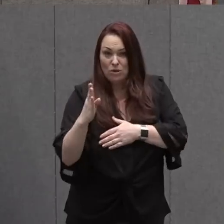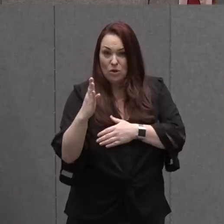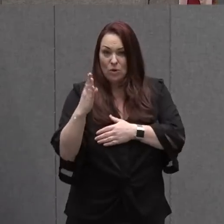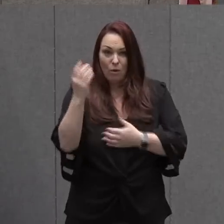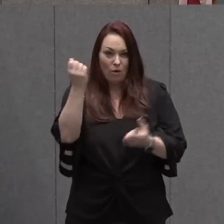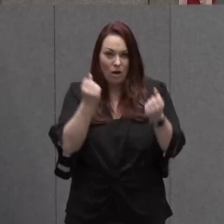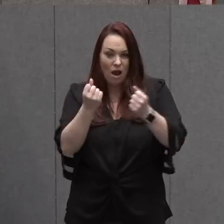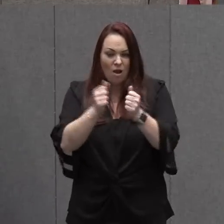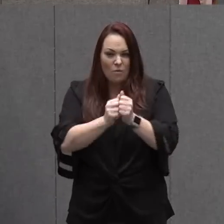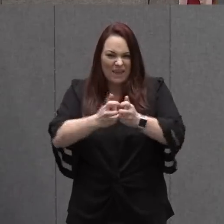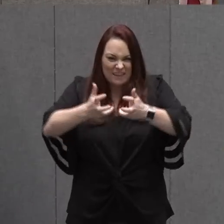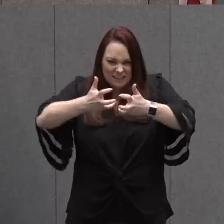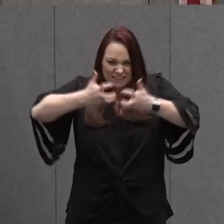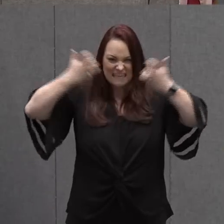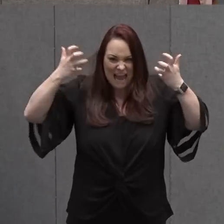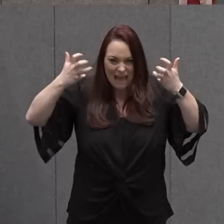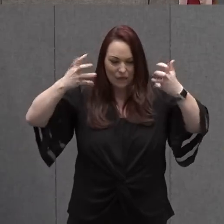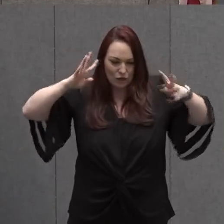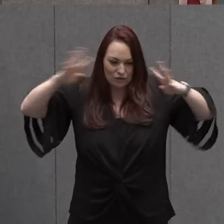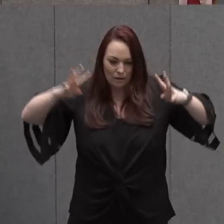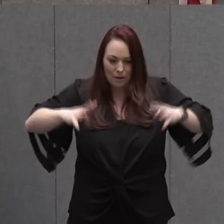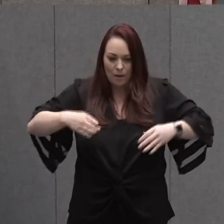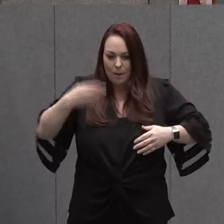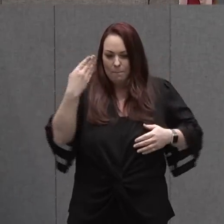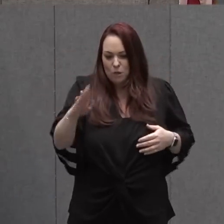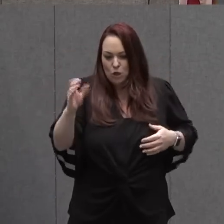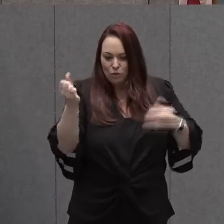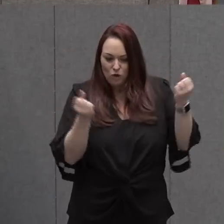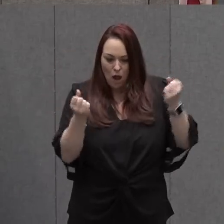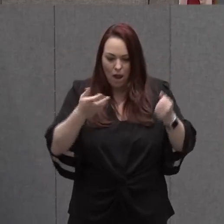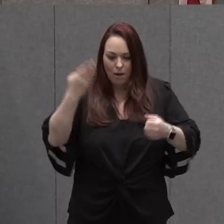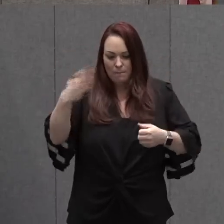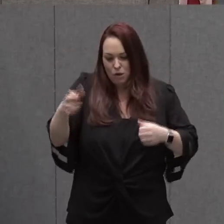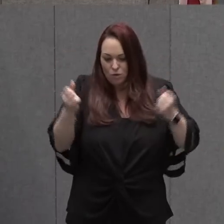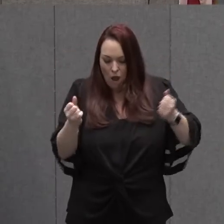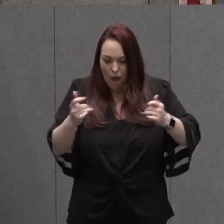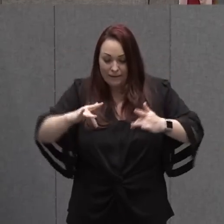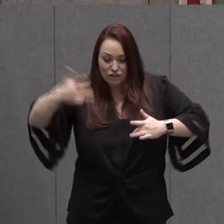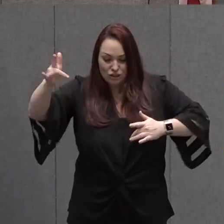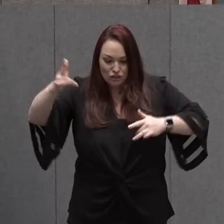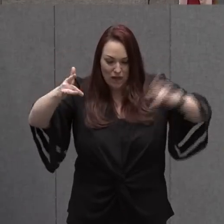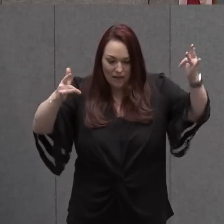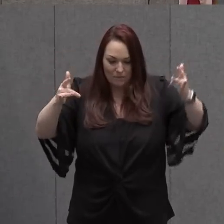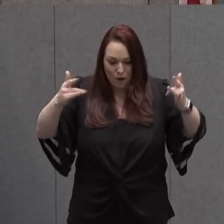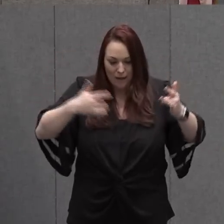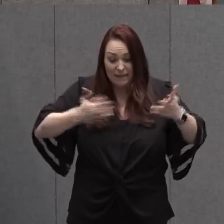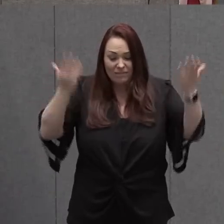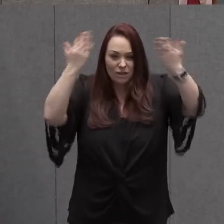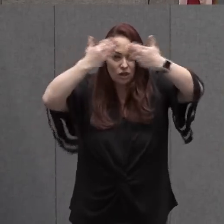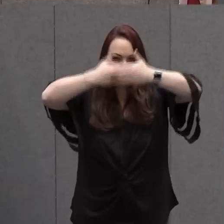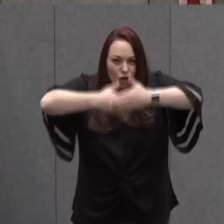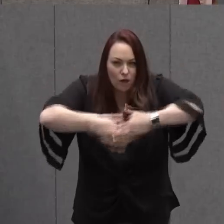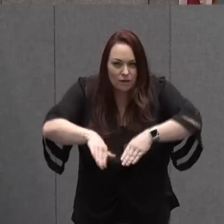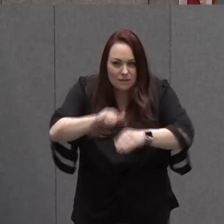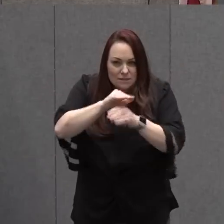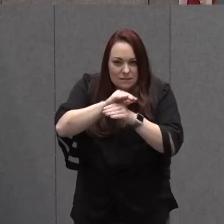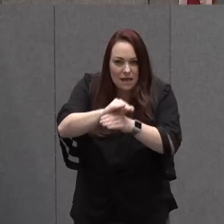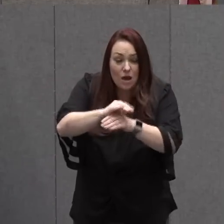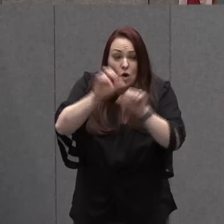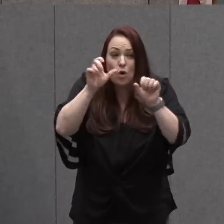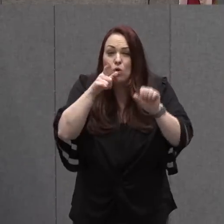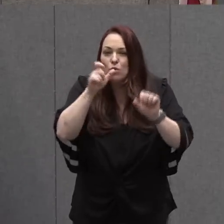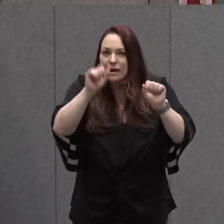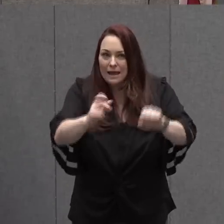sounds. Blue car, shining bright in the darkness of the night. Who could see you speeding